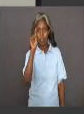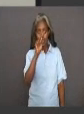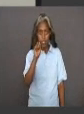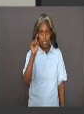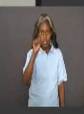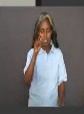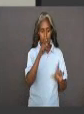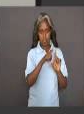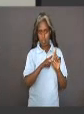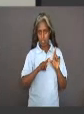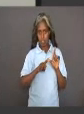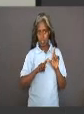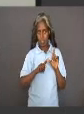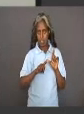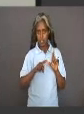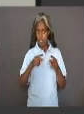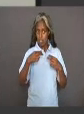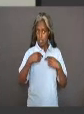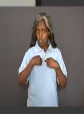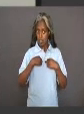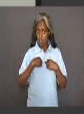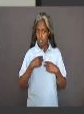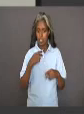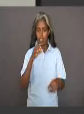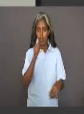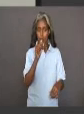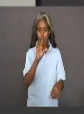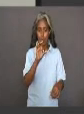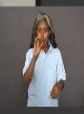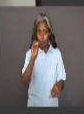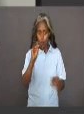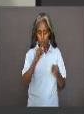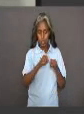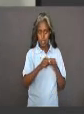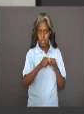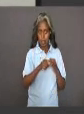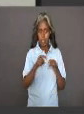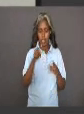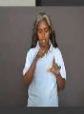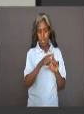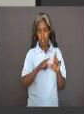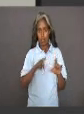945-degree angle has a coterminal angle of